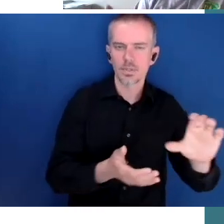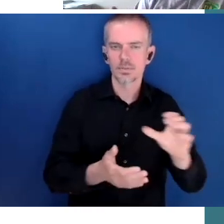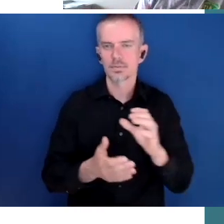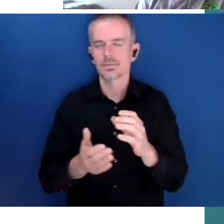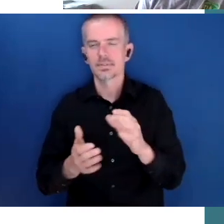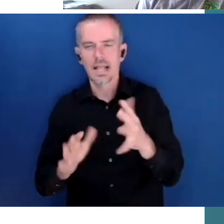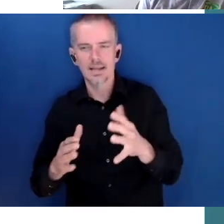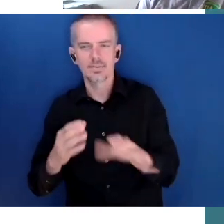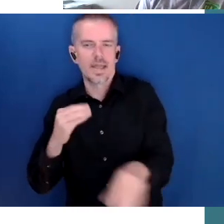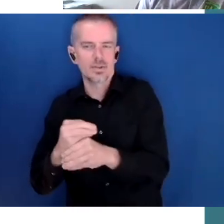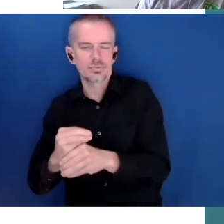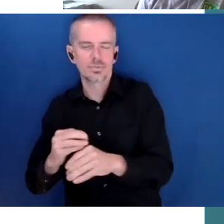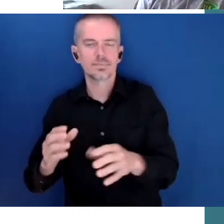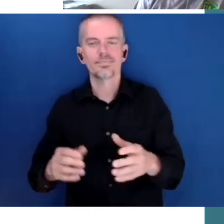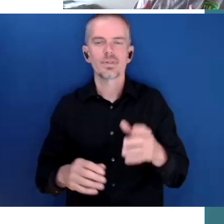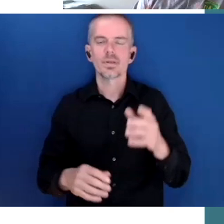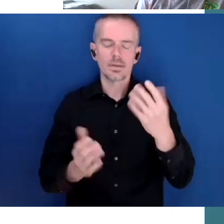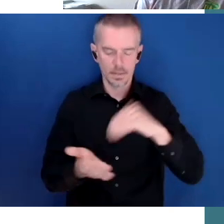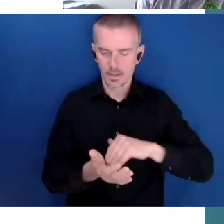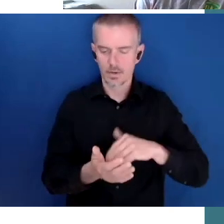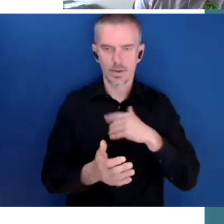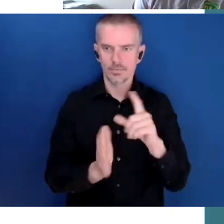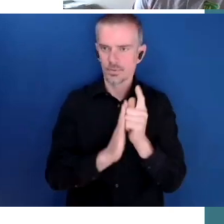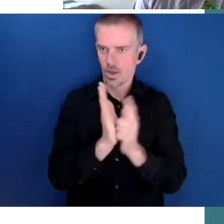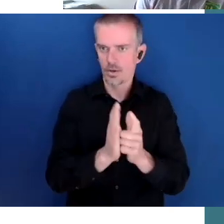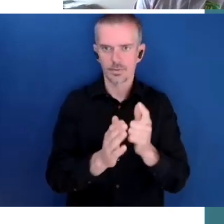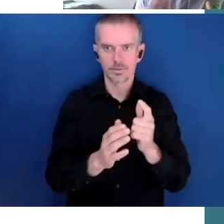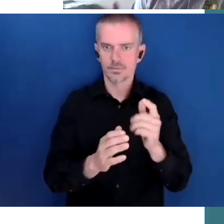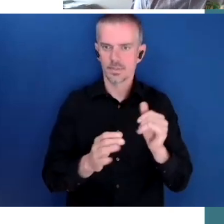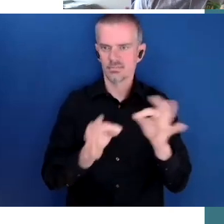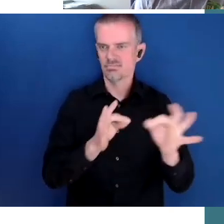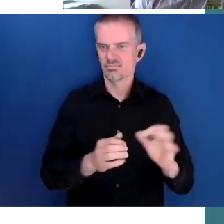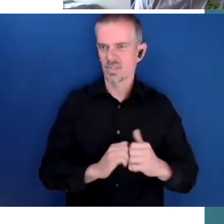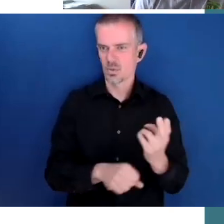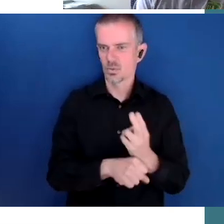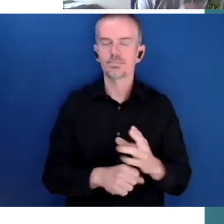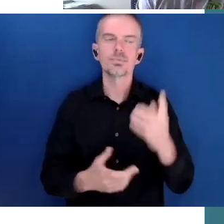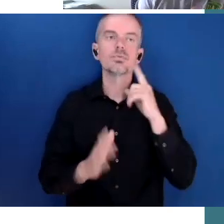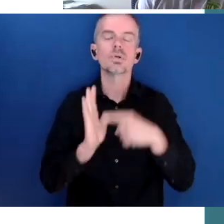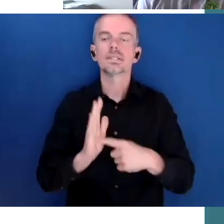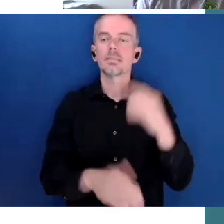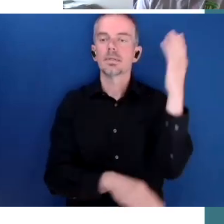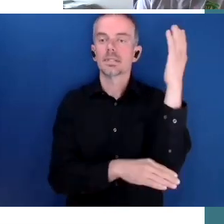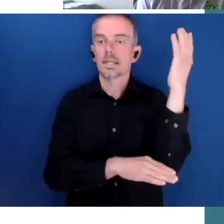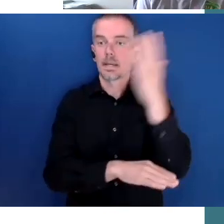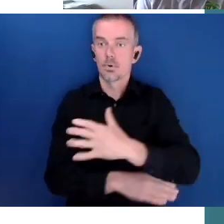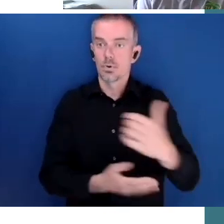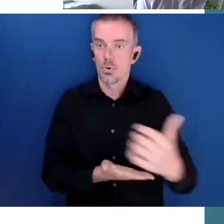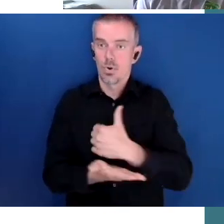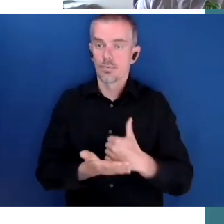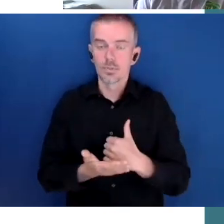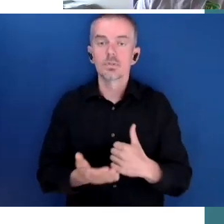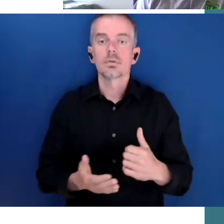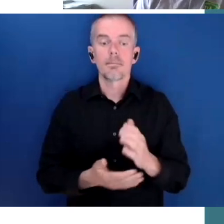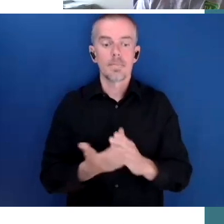by kind of authorized laws. And so, for instance, when we do timber harvest, a portion of the money that the Forest Service